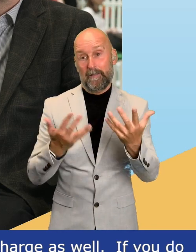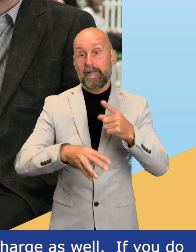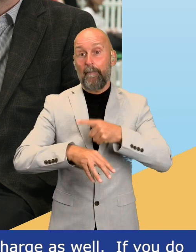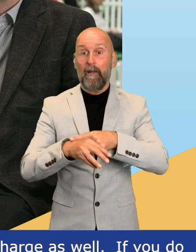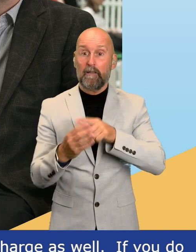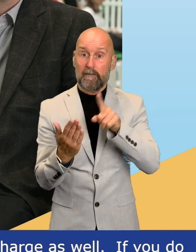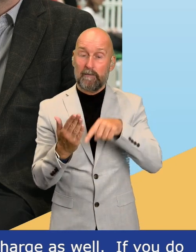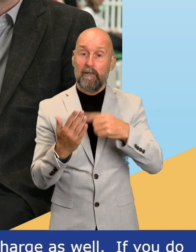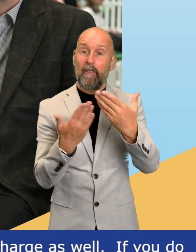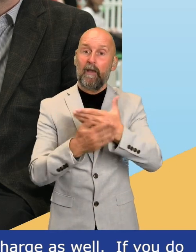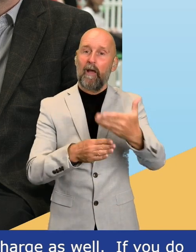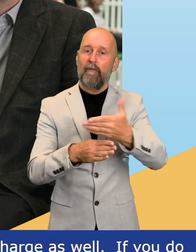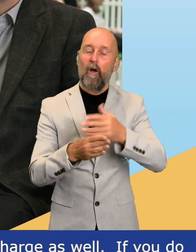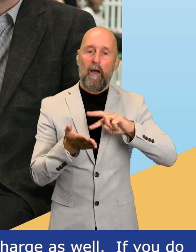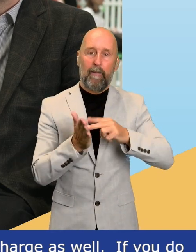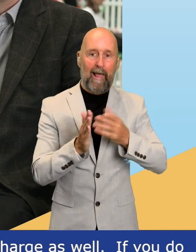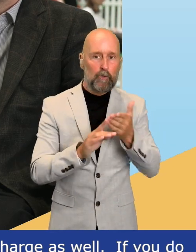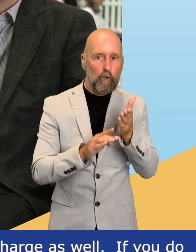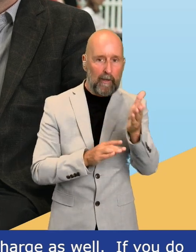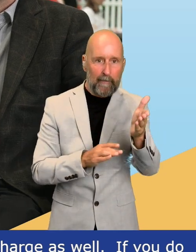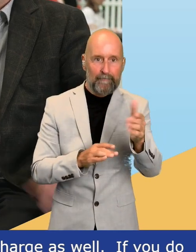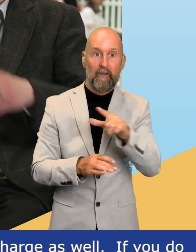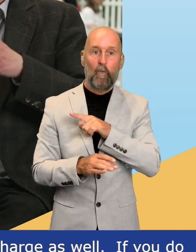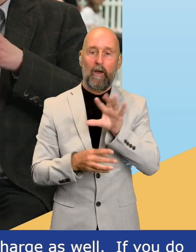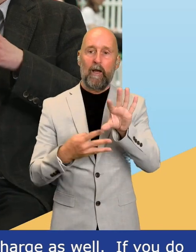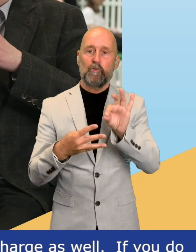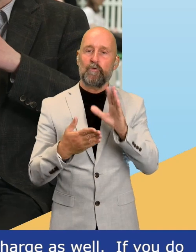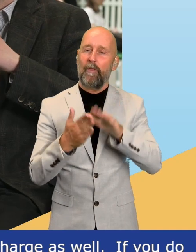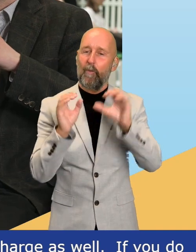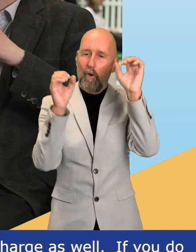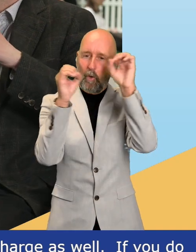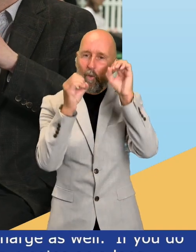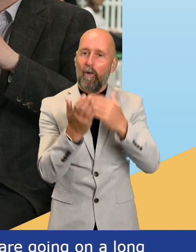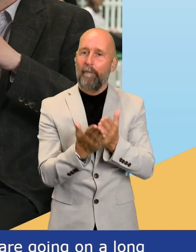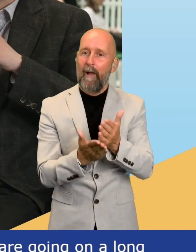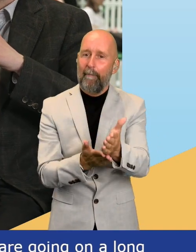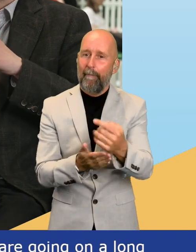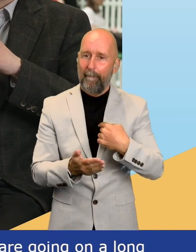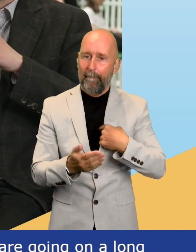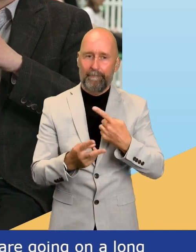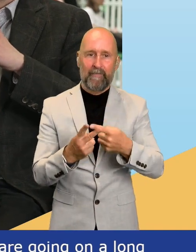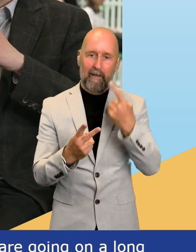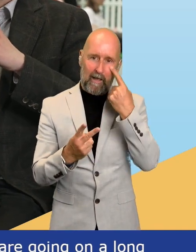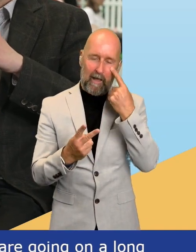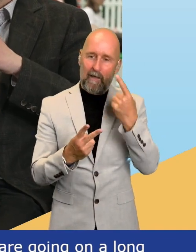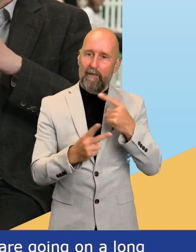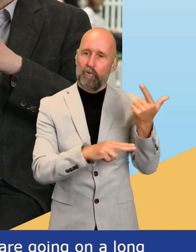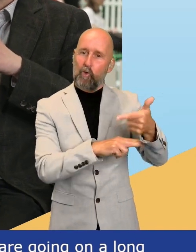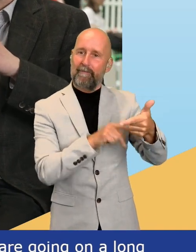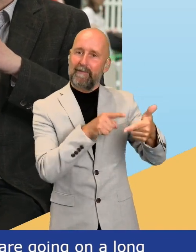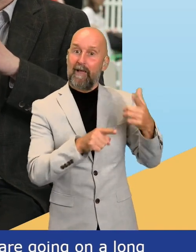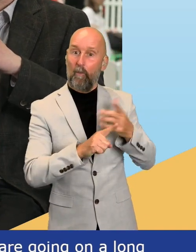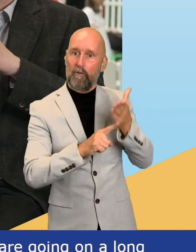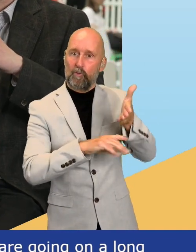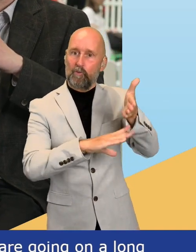spend 10 minutes the night before just planning your journey. Mm-hmm. So I tend to choose my route on Google Maps or something. It's just the way I do it. And then I look at services that I might want to stop at.